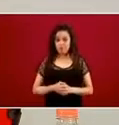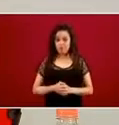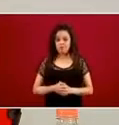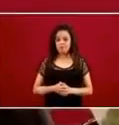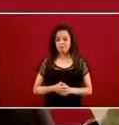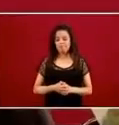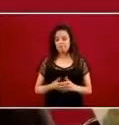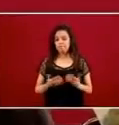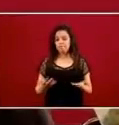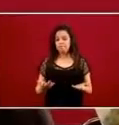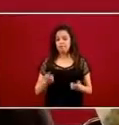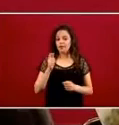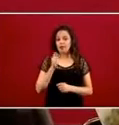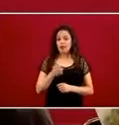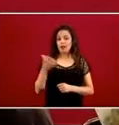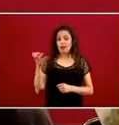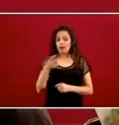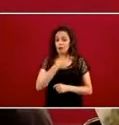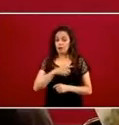by Dr. Alcocer,